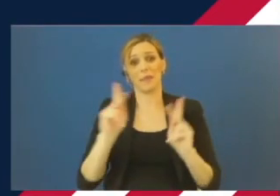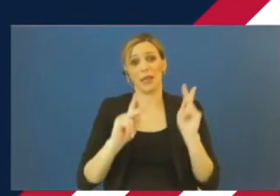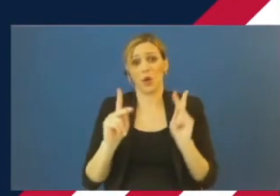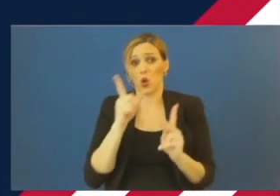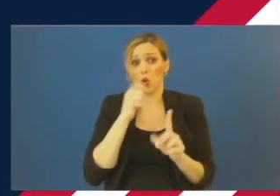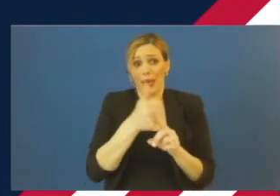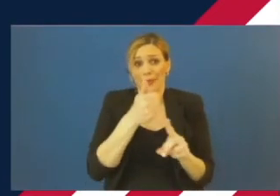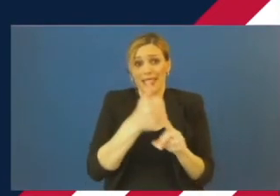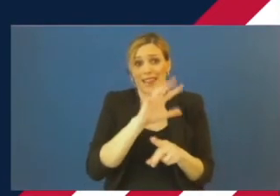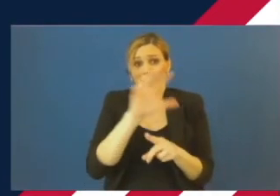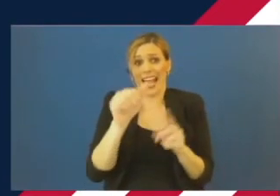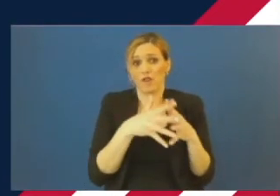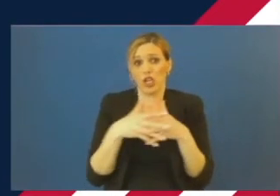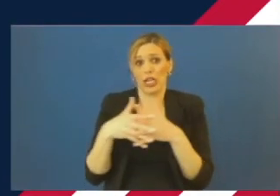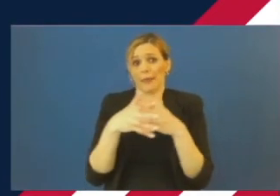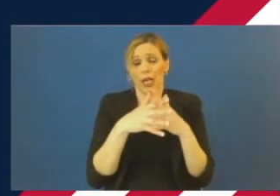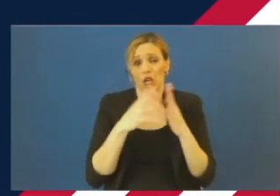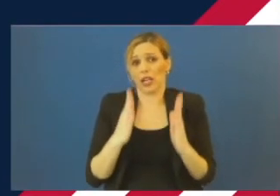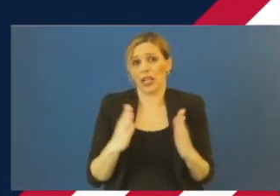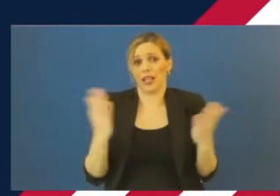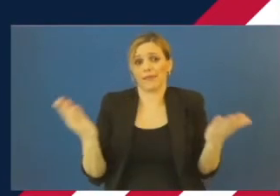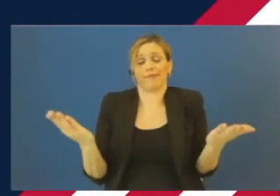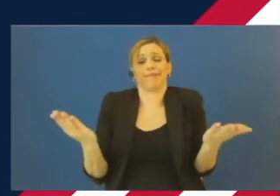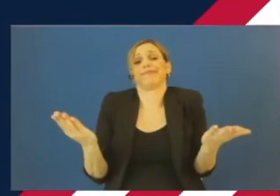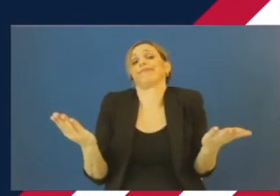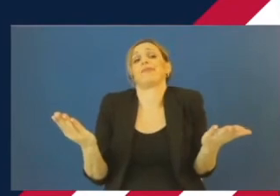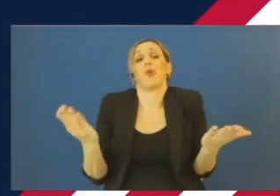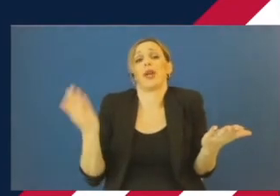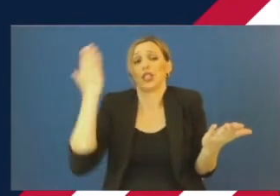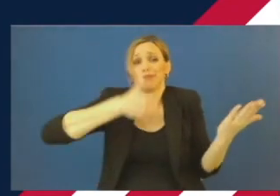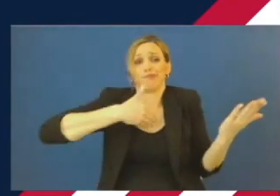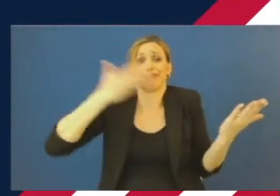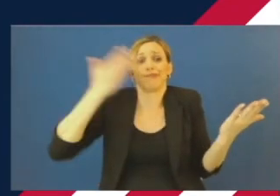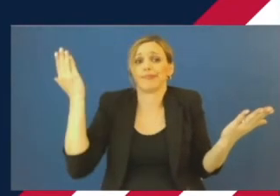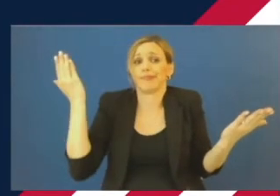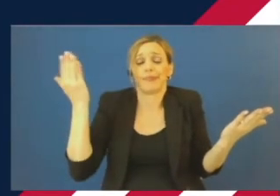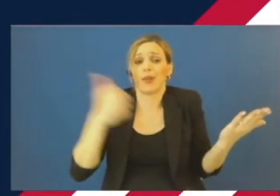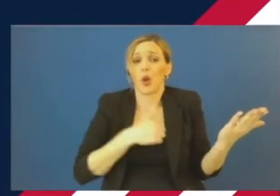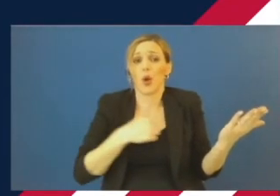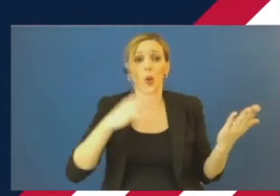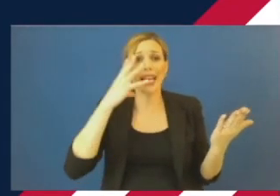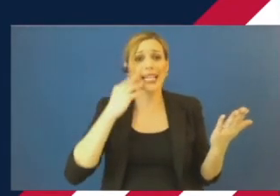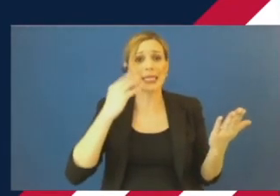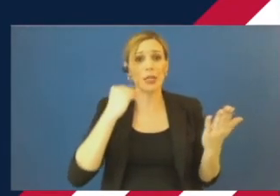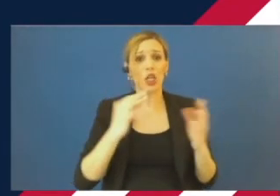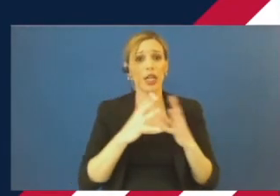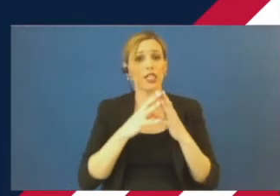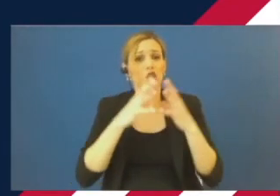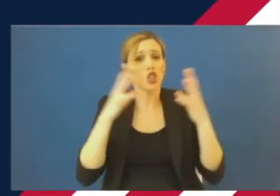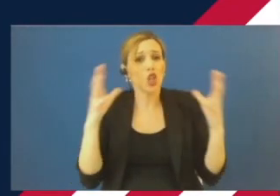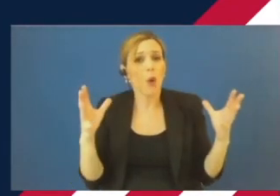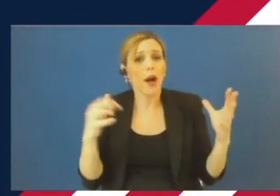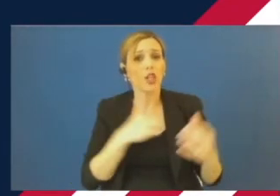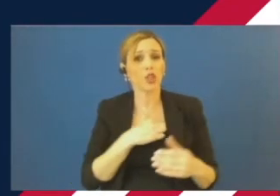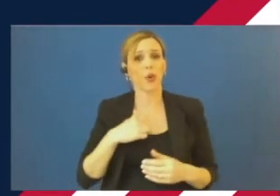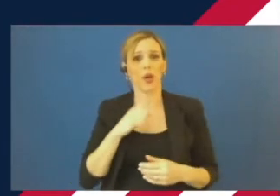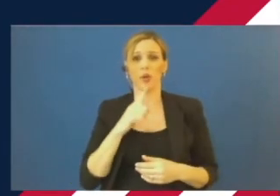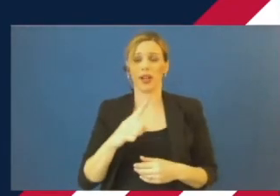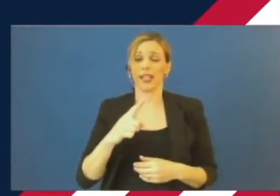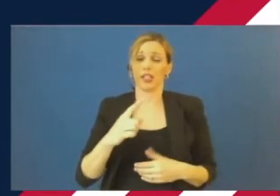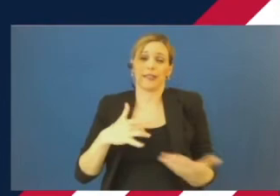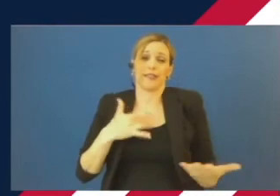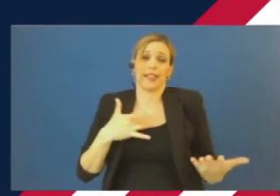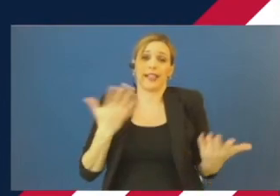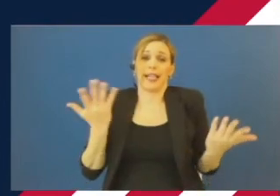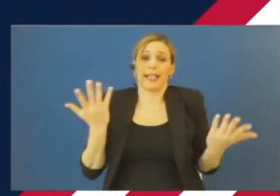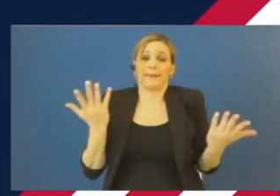experience it so often and so much that we just sort of develop a thick skin for it. You know, it kind of rolls off us, which is